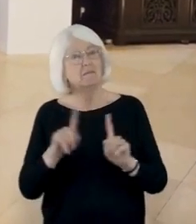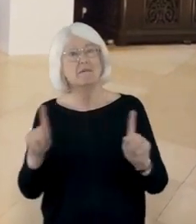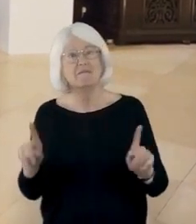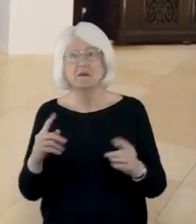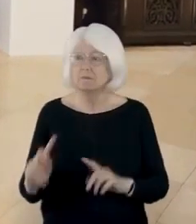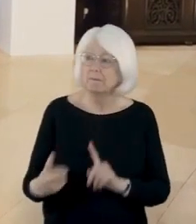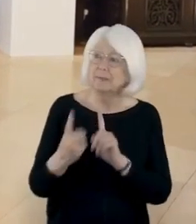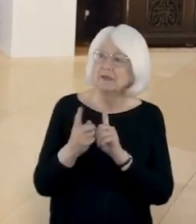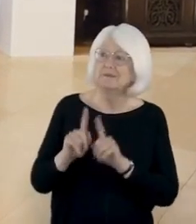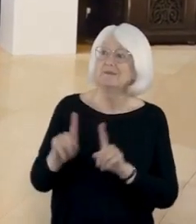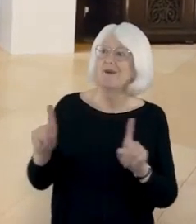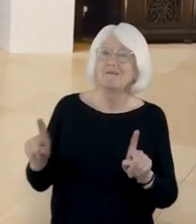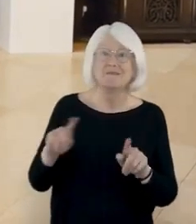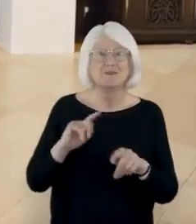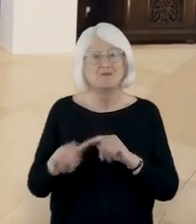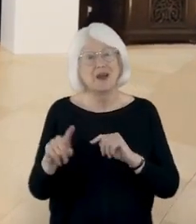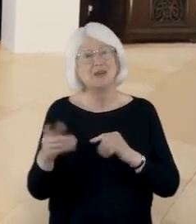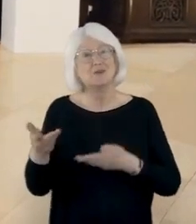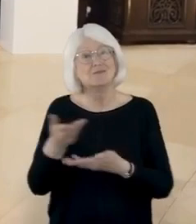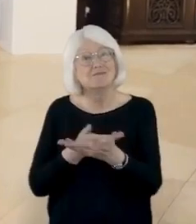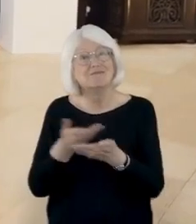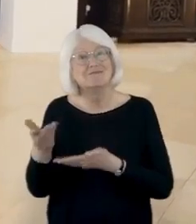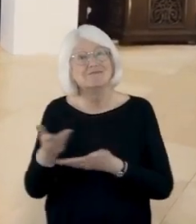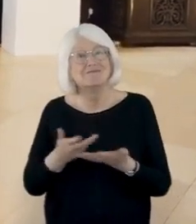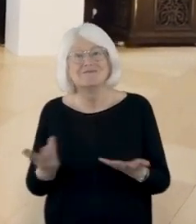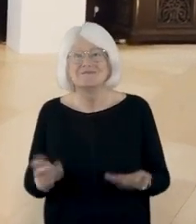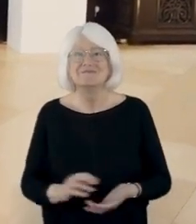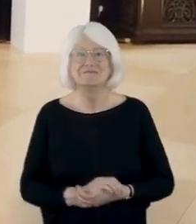to join in with the conversations that people are already having.